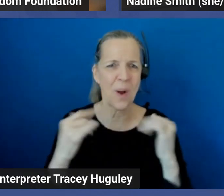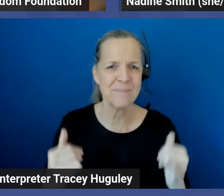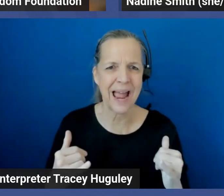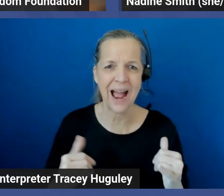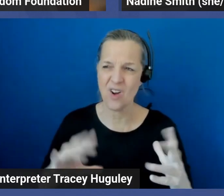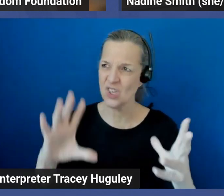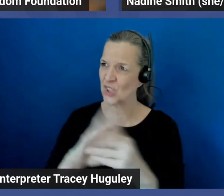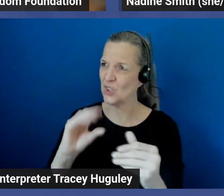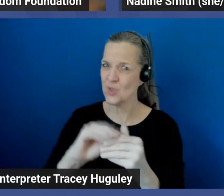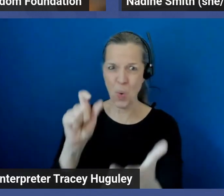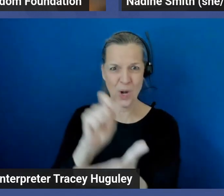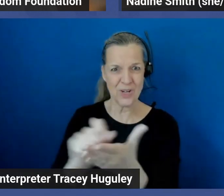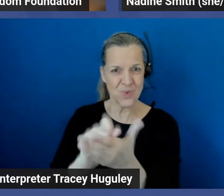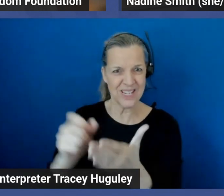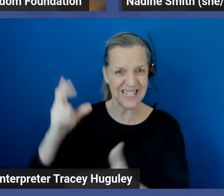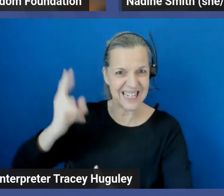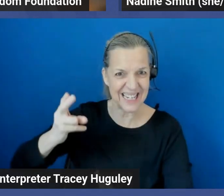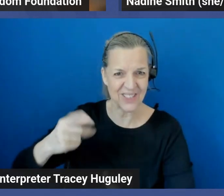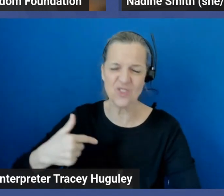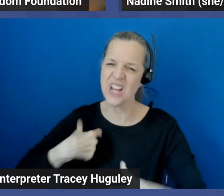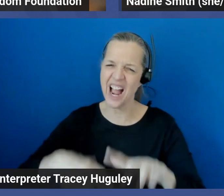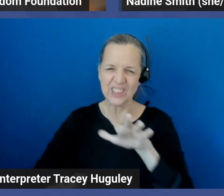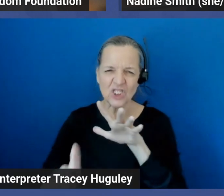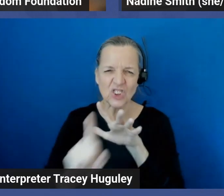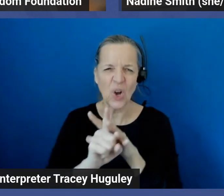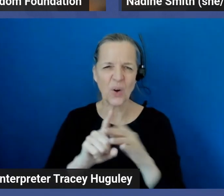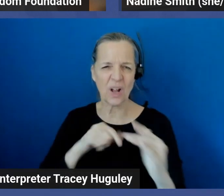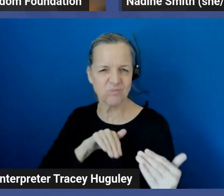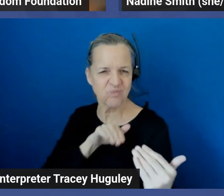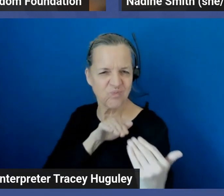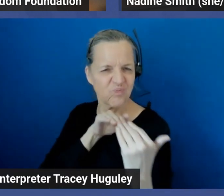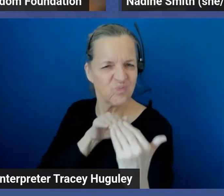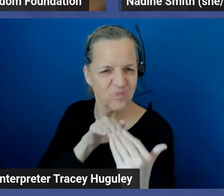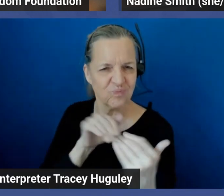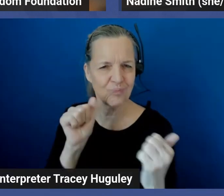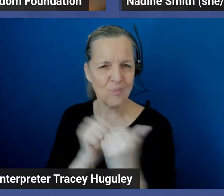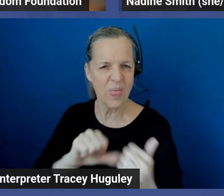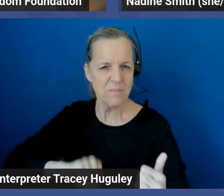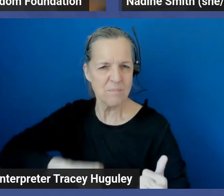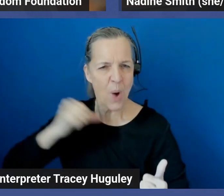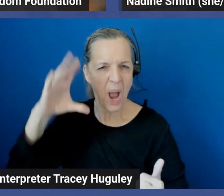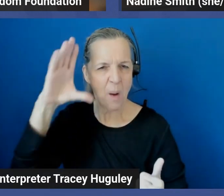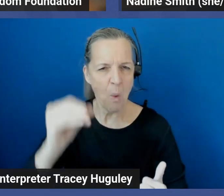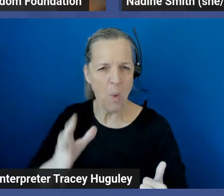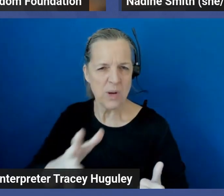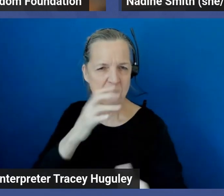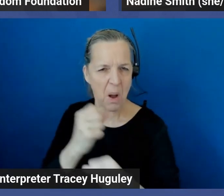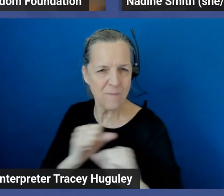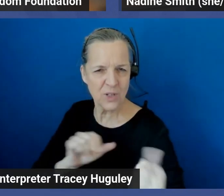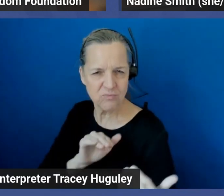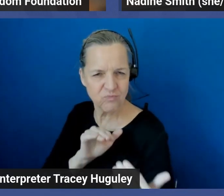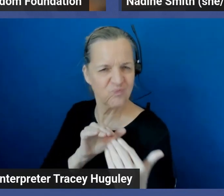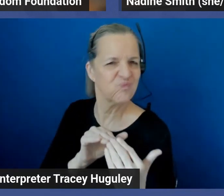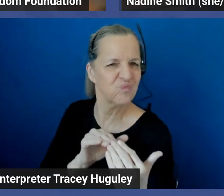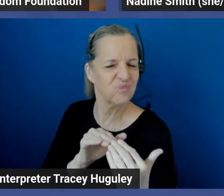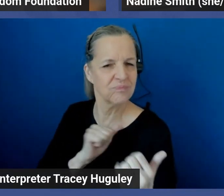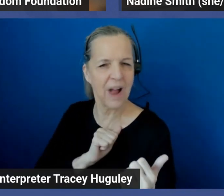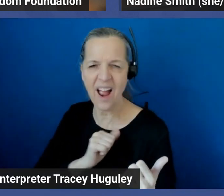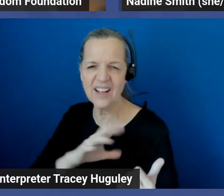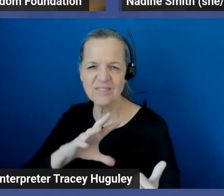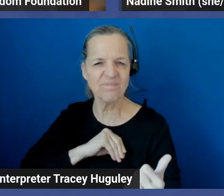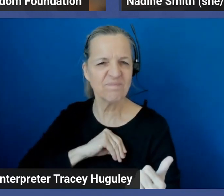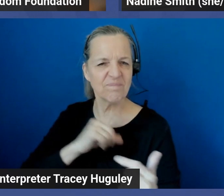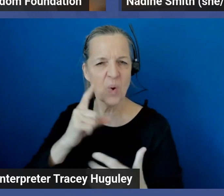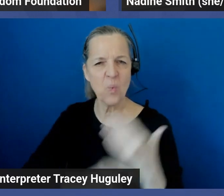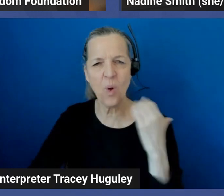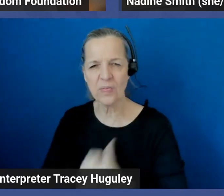I was there. I showed up. I stood toe to toe with the Proud Boys, with Moms for Liberty, with whatever they threw at us.